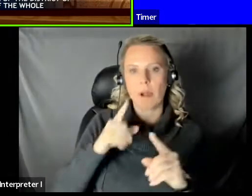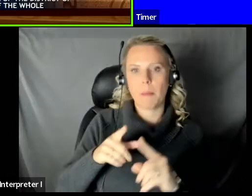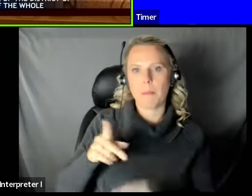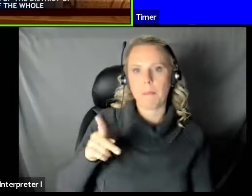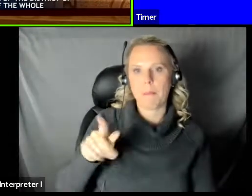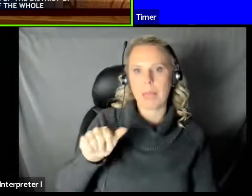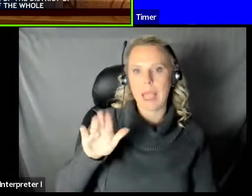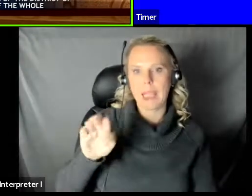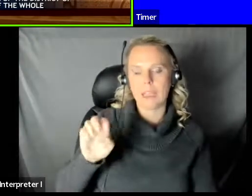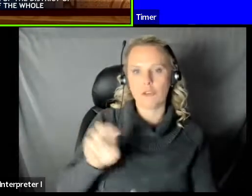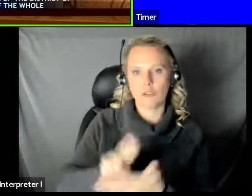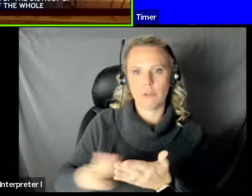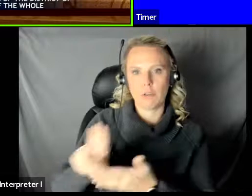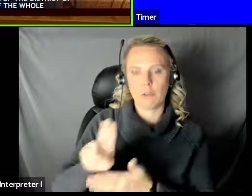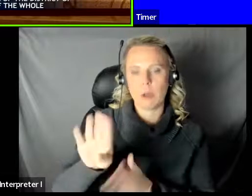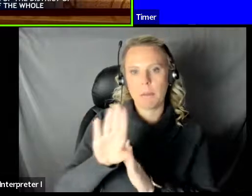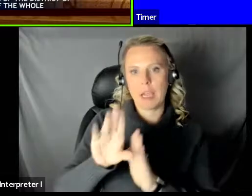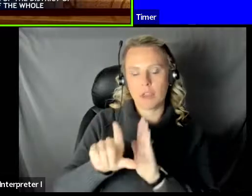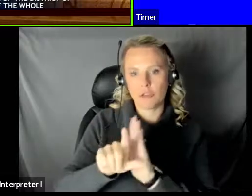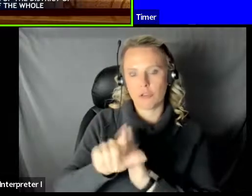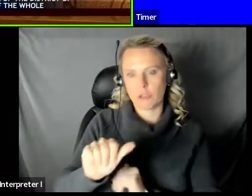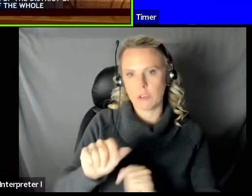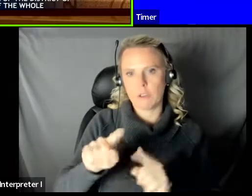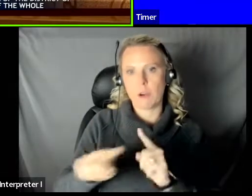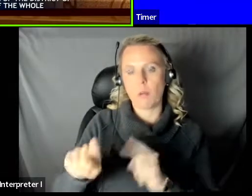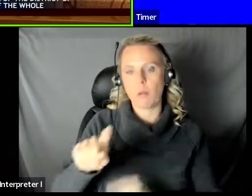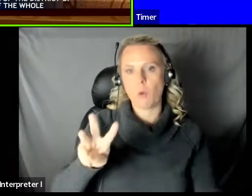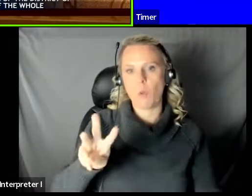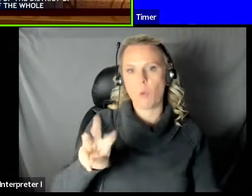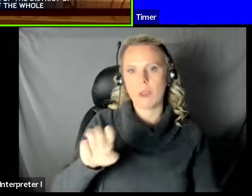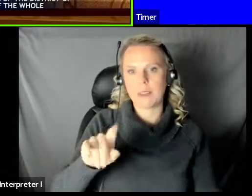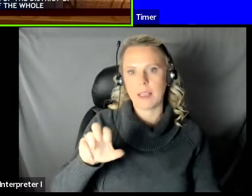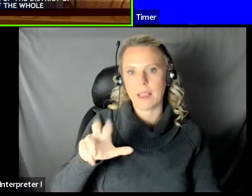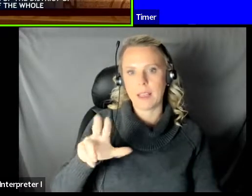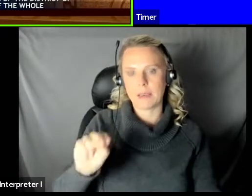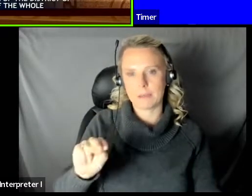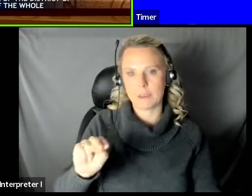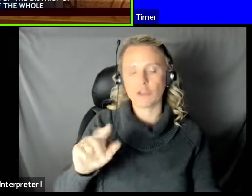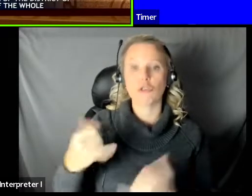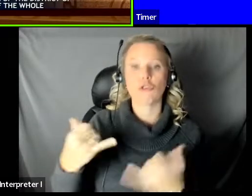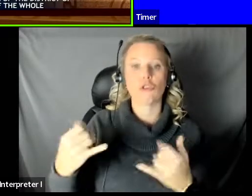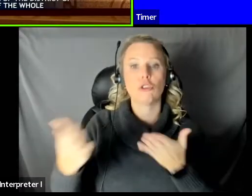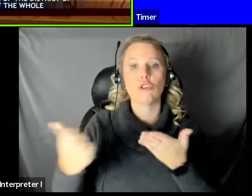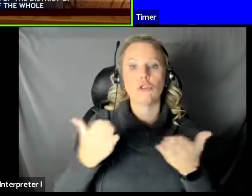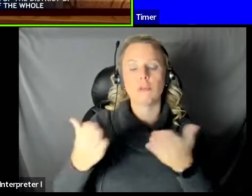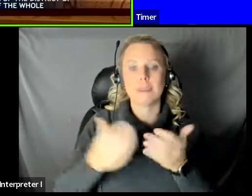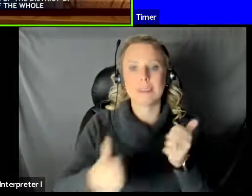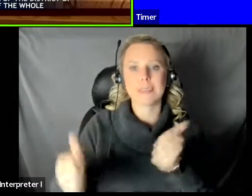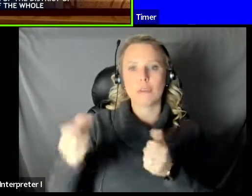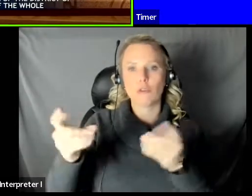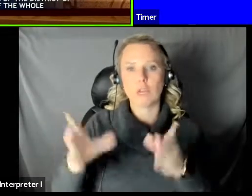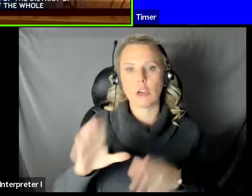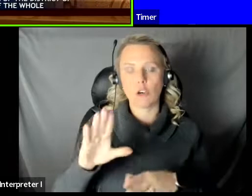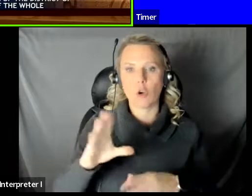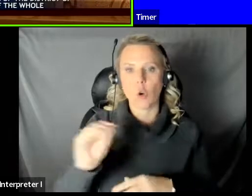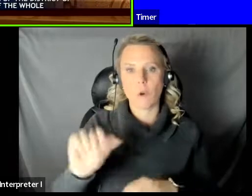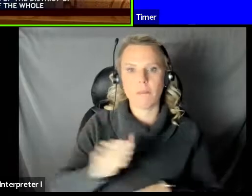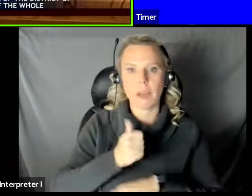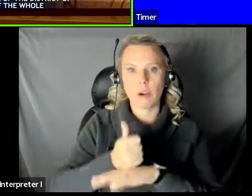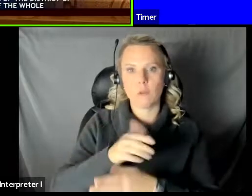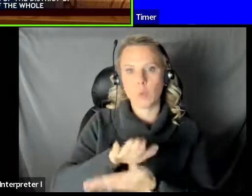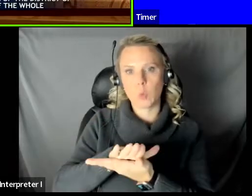University, a Bachelor of Arts from Wesleyan University. Ms. Blumenson currently serves as the Executive Director and co-founder of